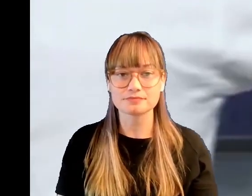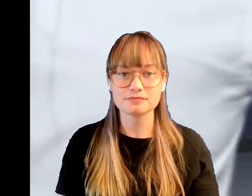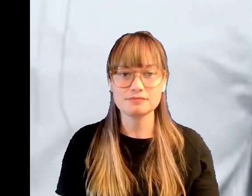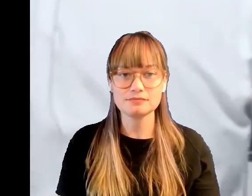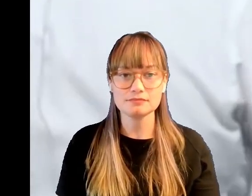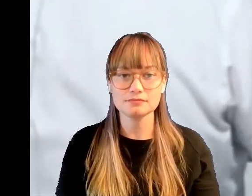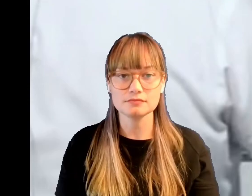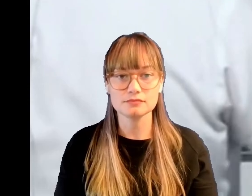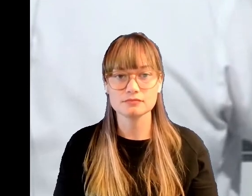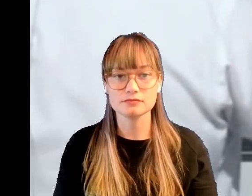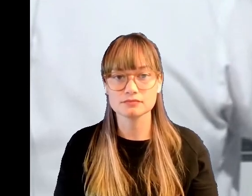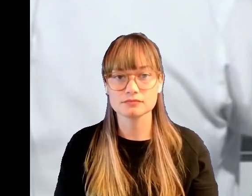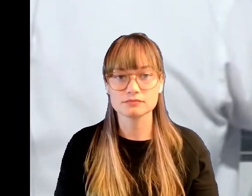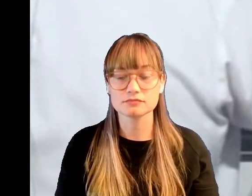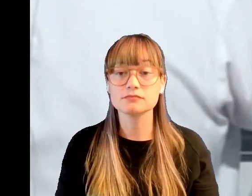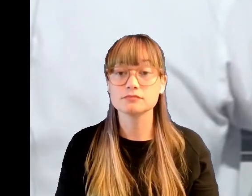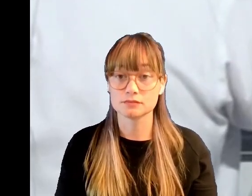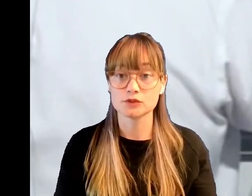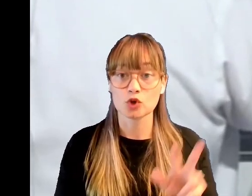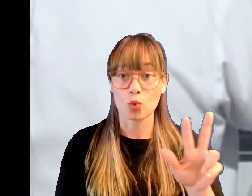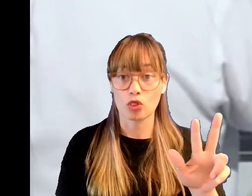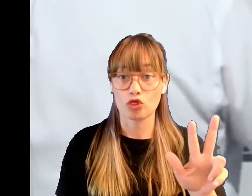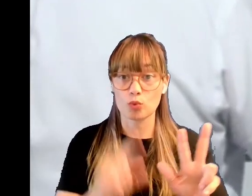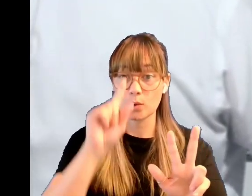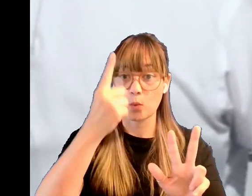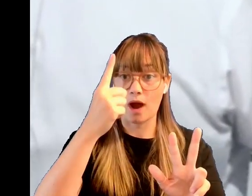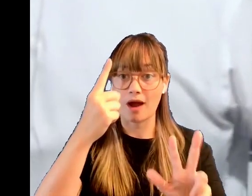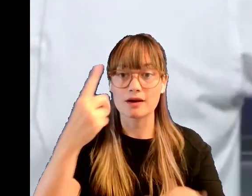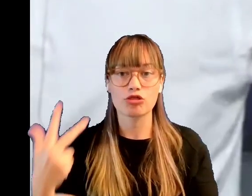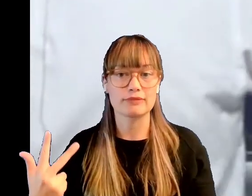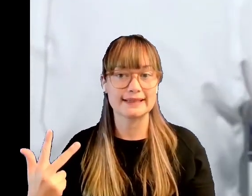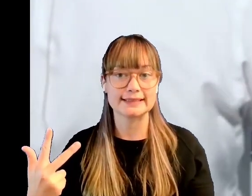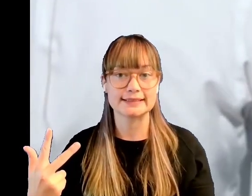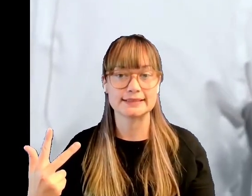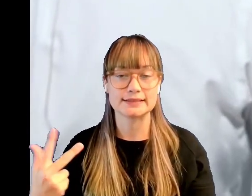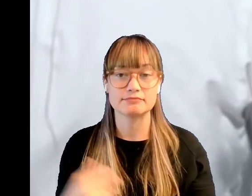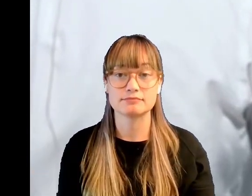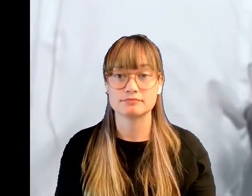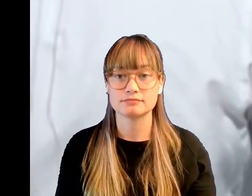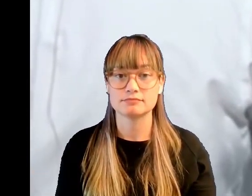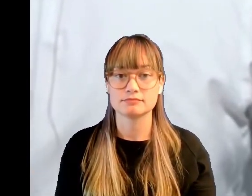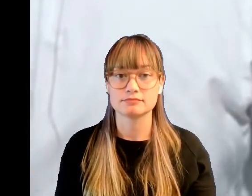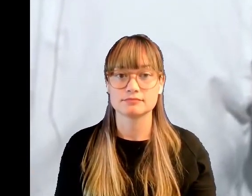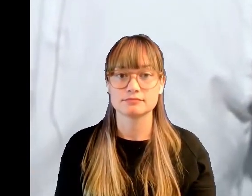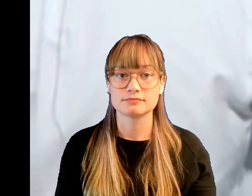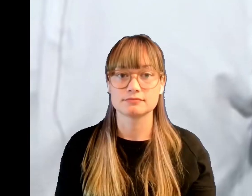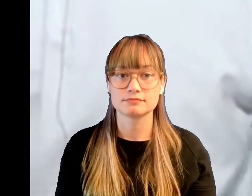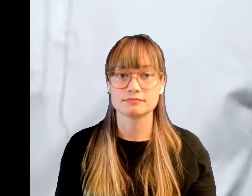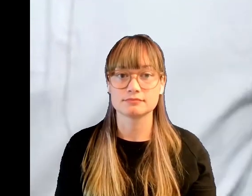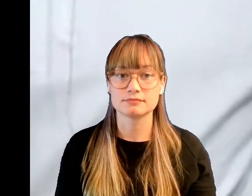but 3 to the 1 is 3, and 3 squared is 9, so